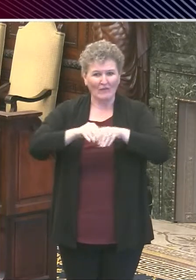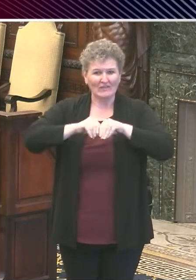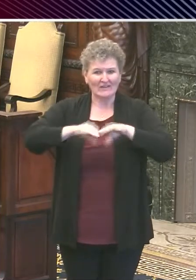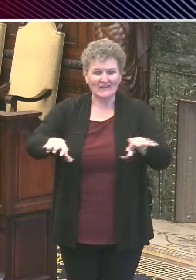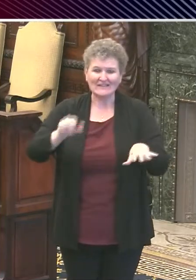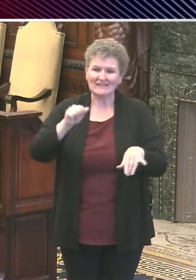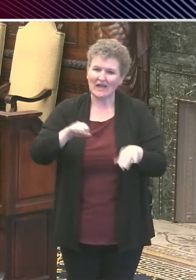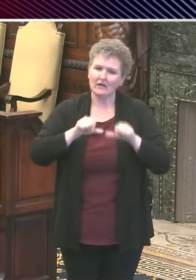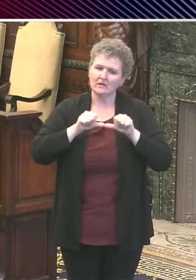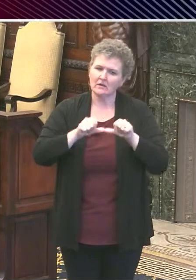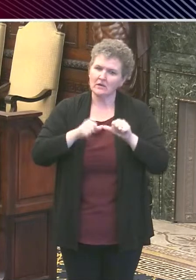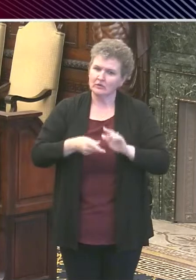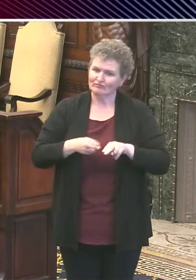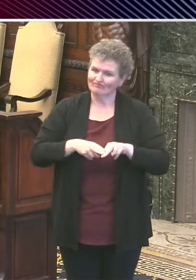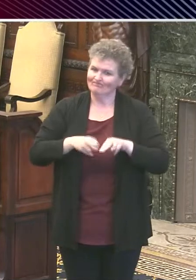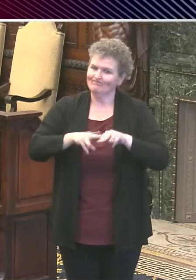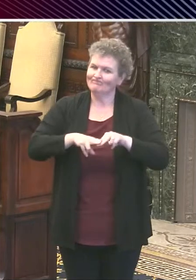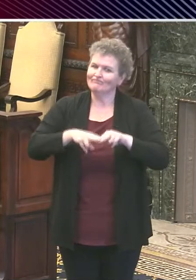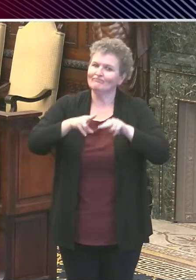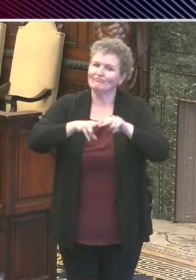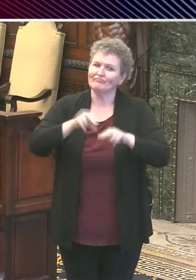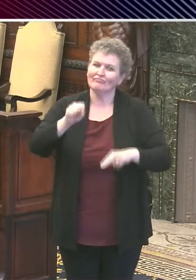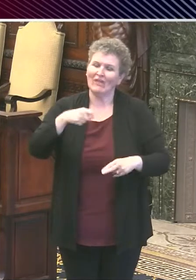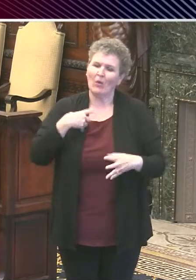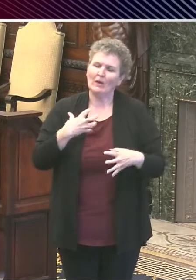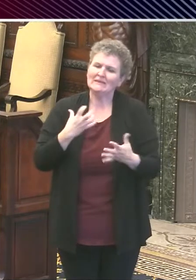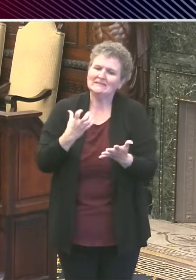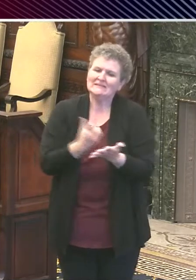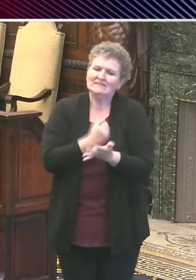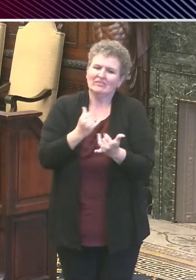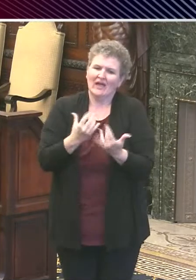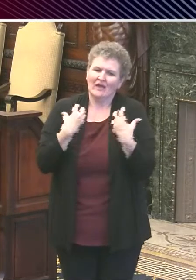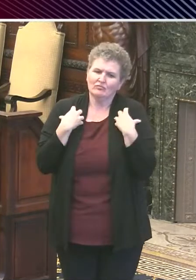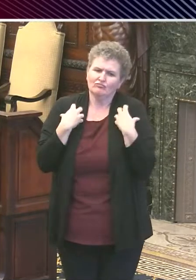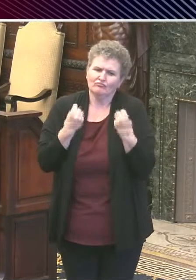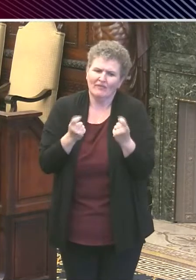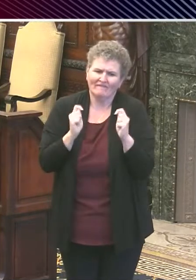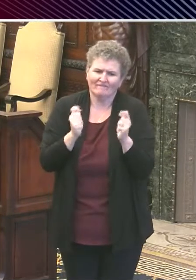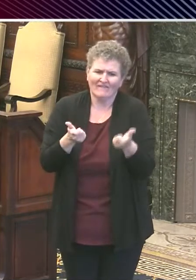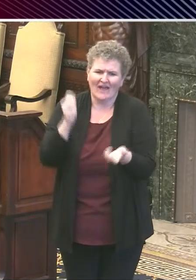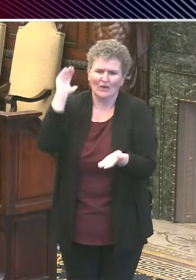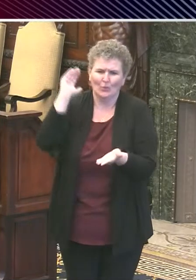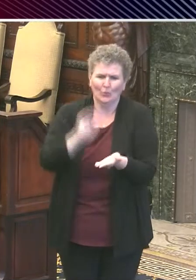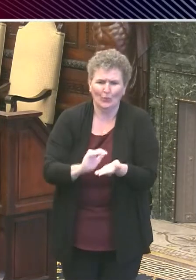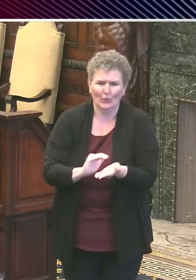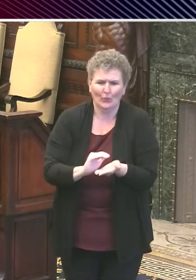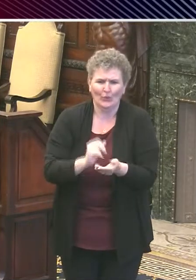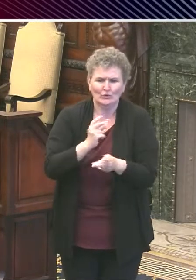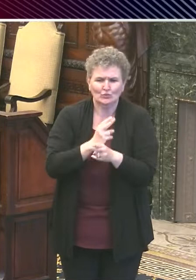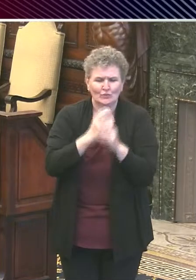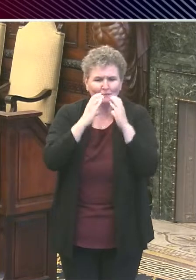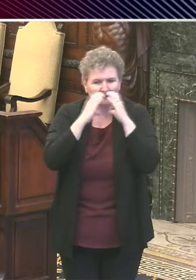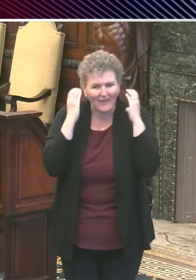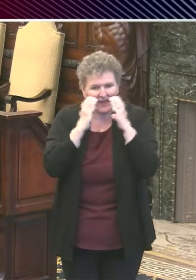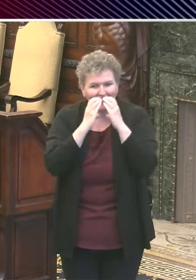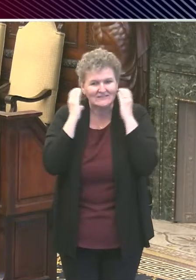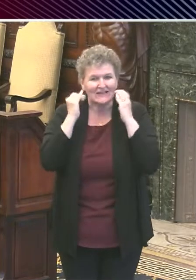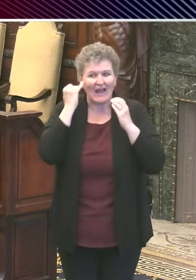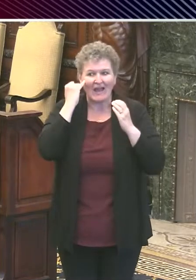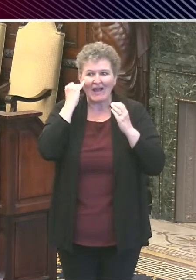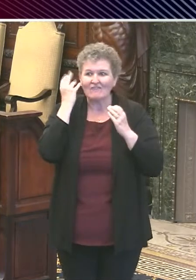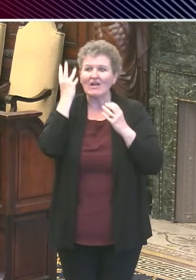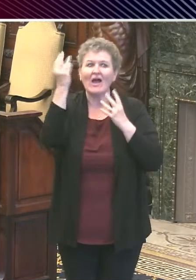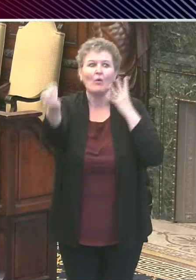region, we really want to take aggressive action to motivate the proper continual use of masks by anyone out in public.